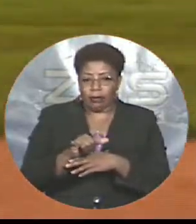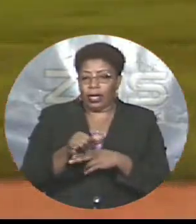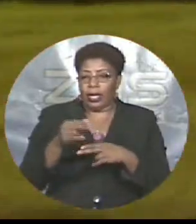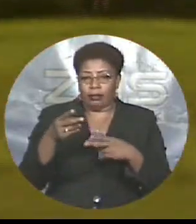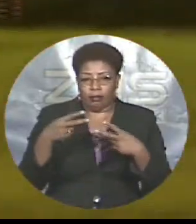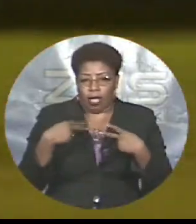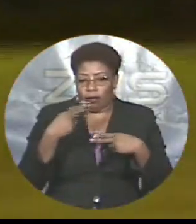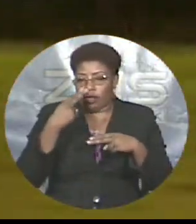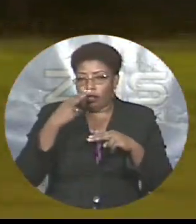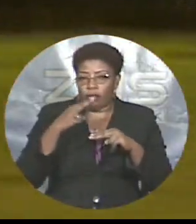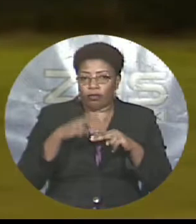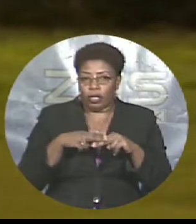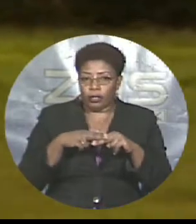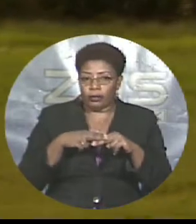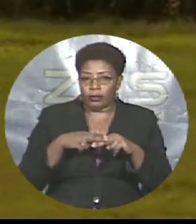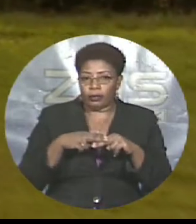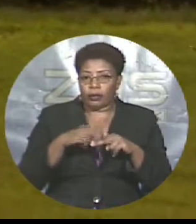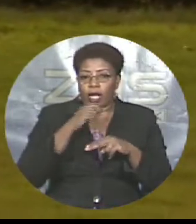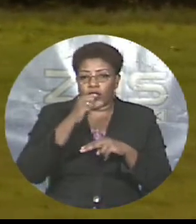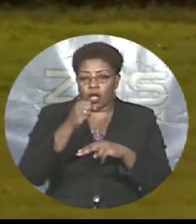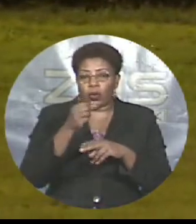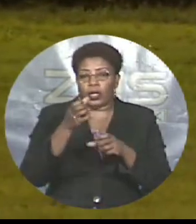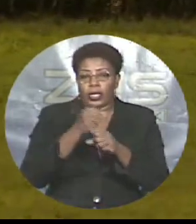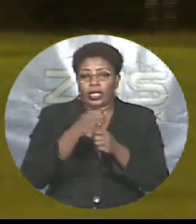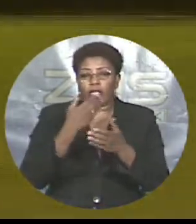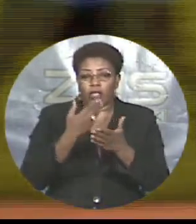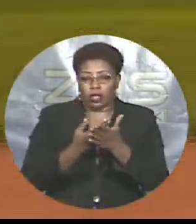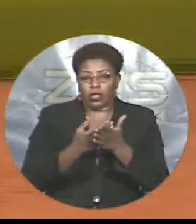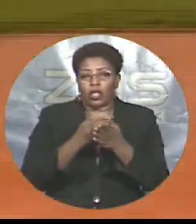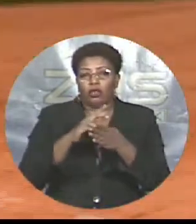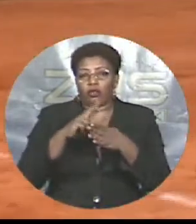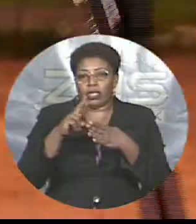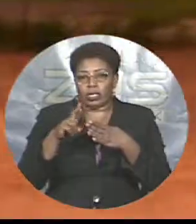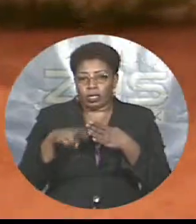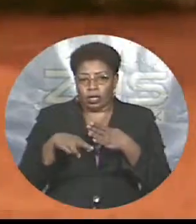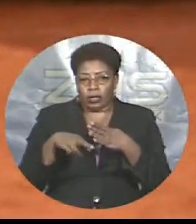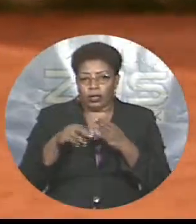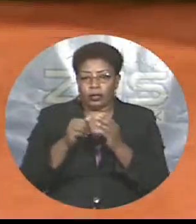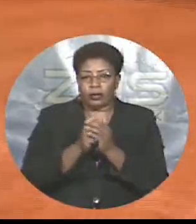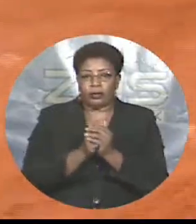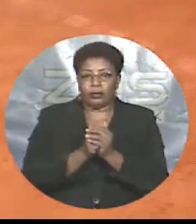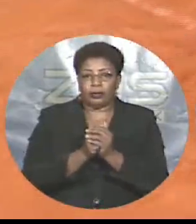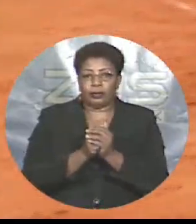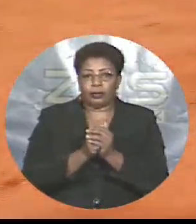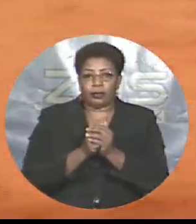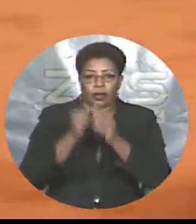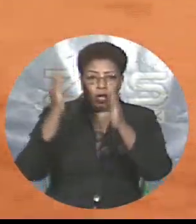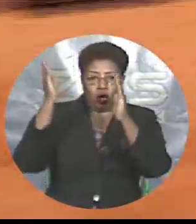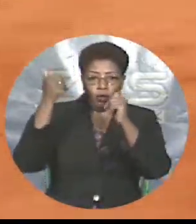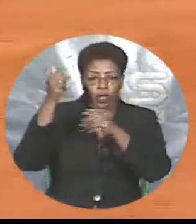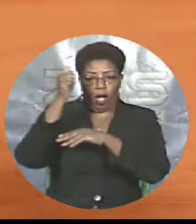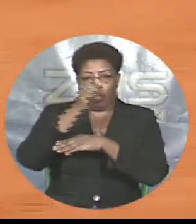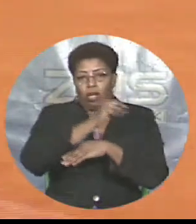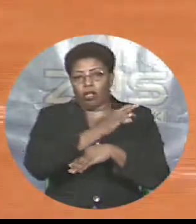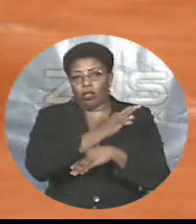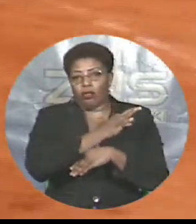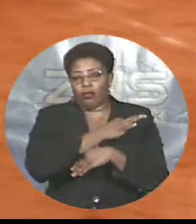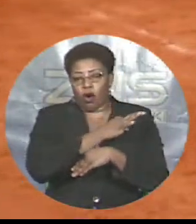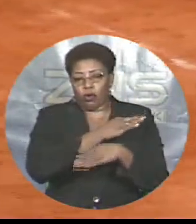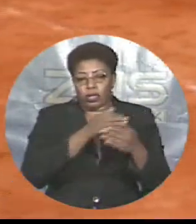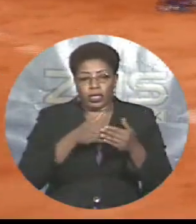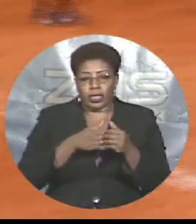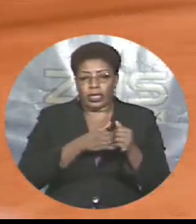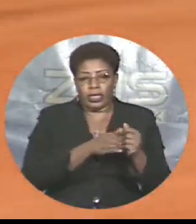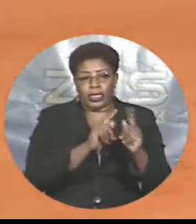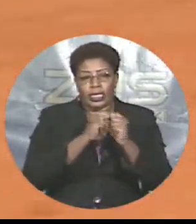fun. And I can assure you that we will get the results that we set out to achieve. Hopefully, Alcott Forbes can lead Team